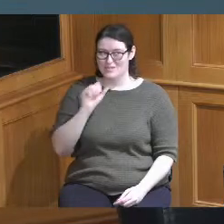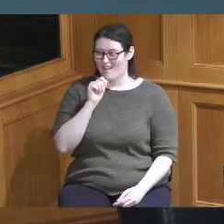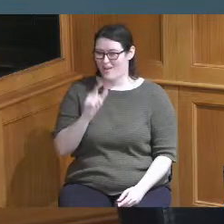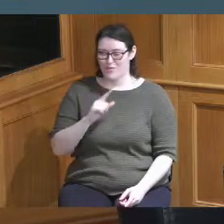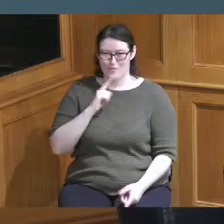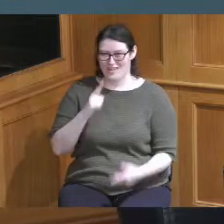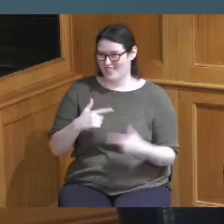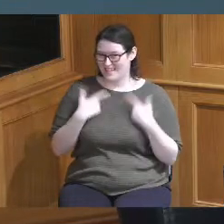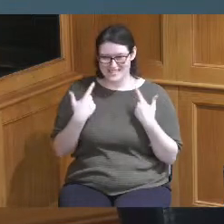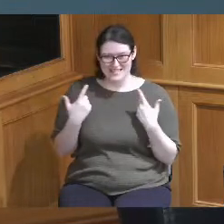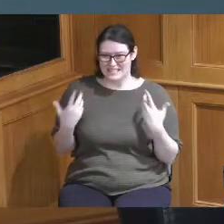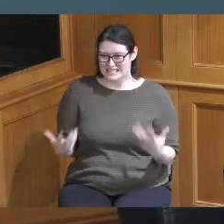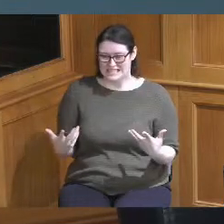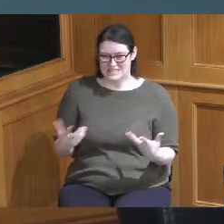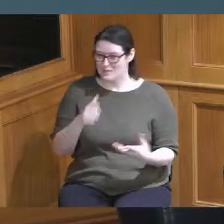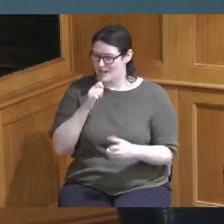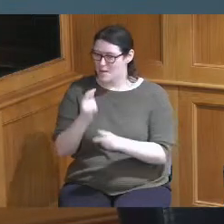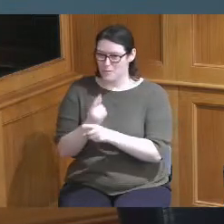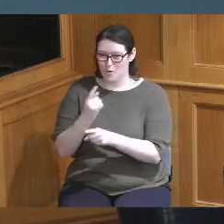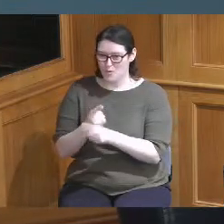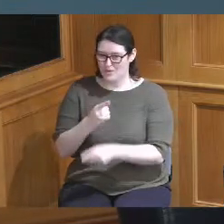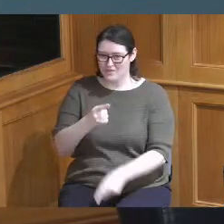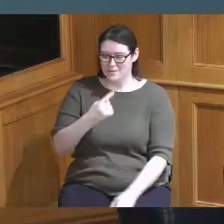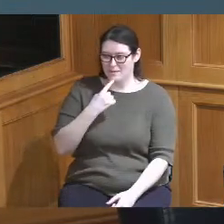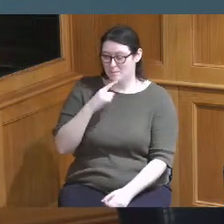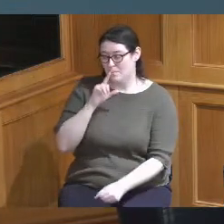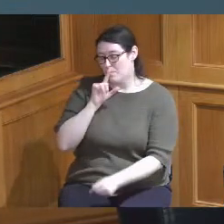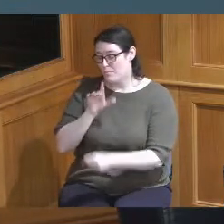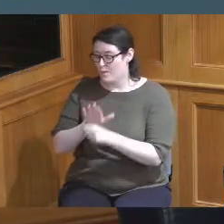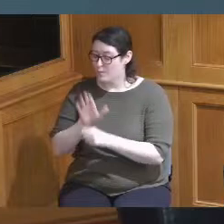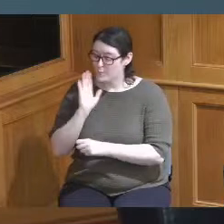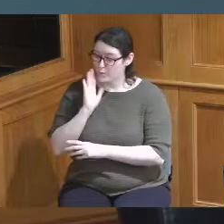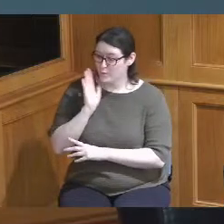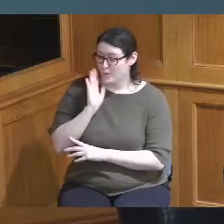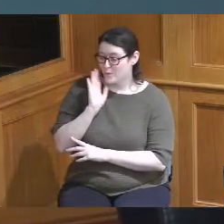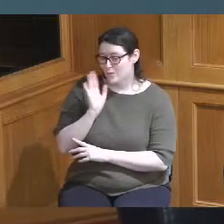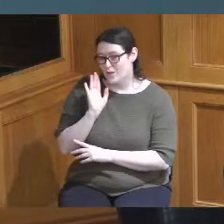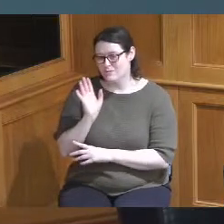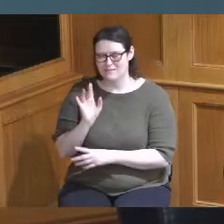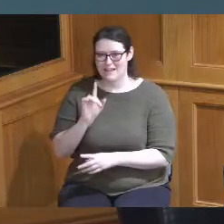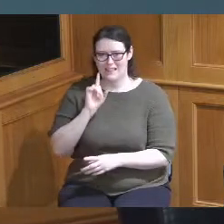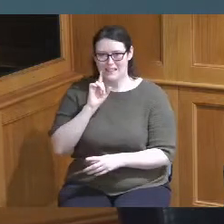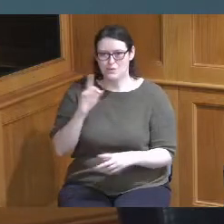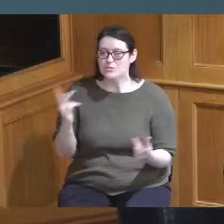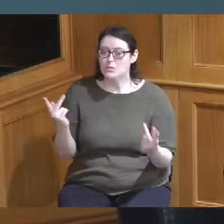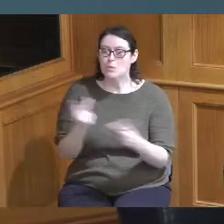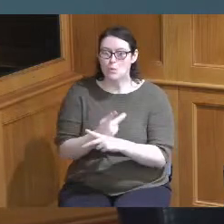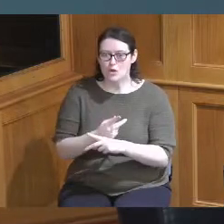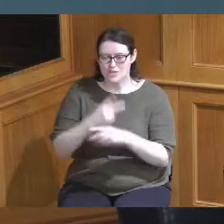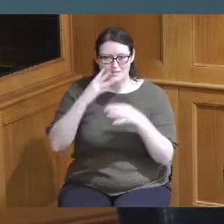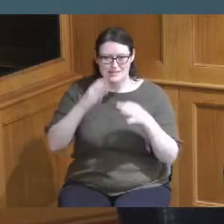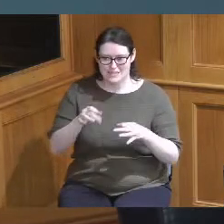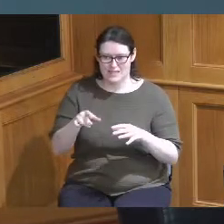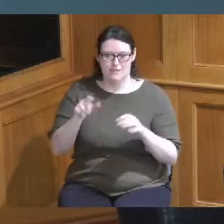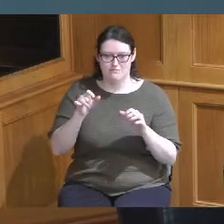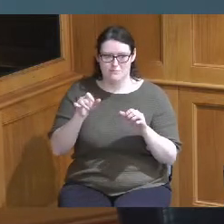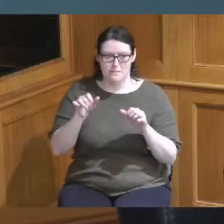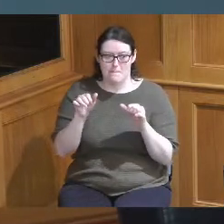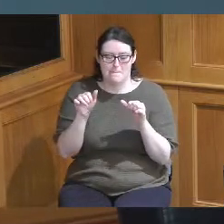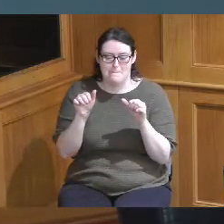to make that commitment, I just think it was just the worst decision that they could have